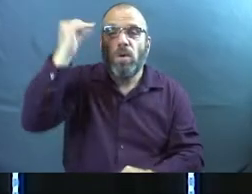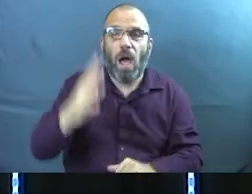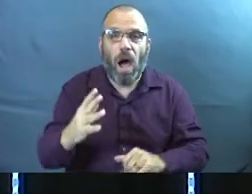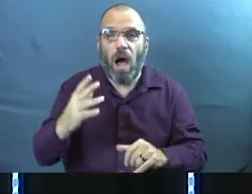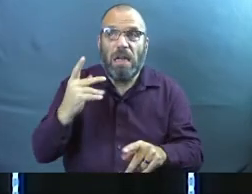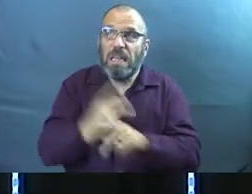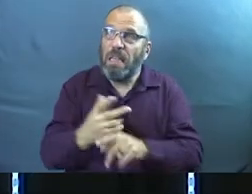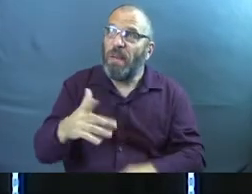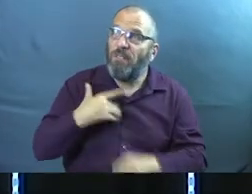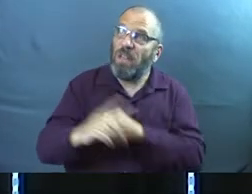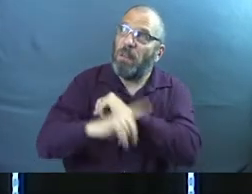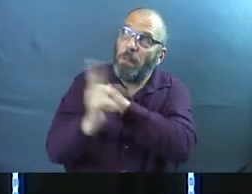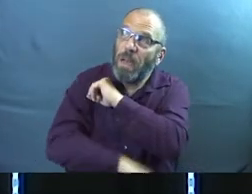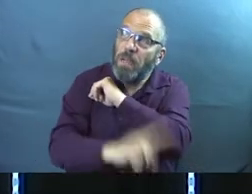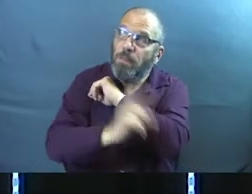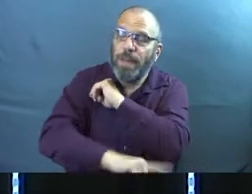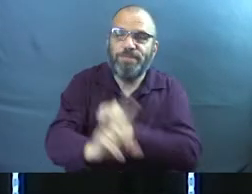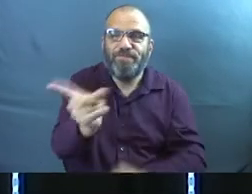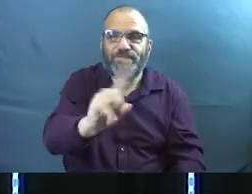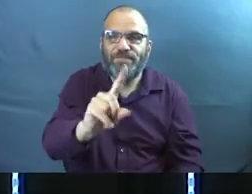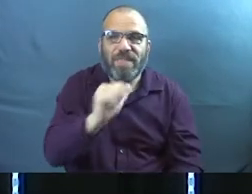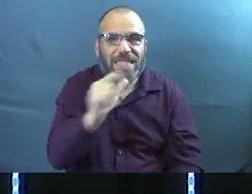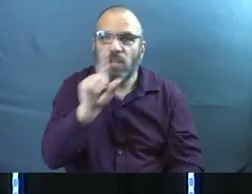us to keep feeling punished. It's not true.